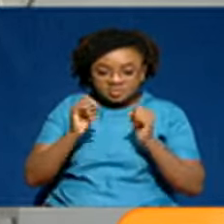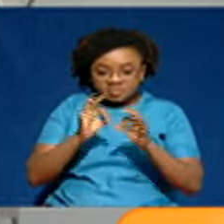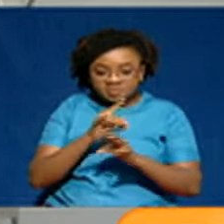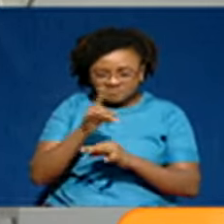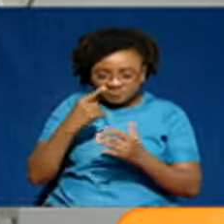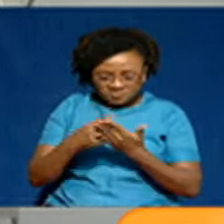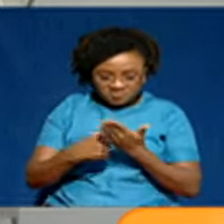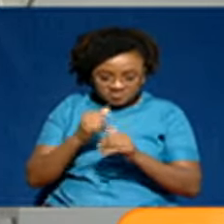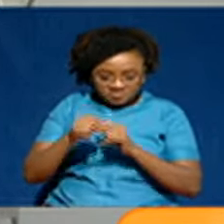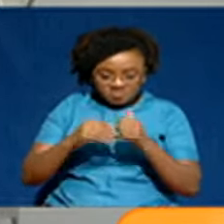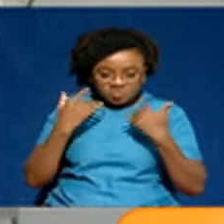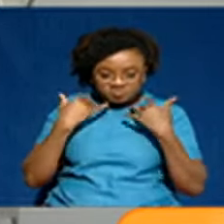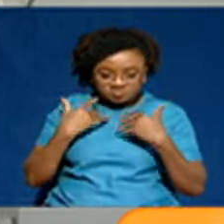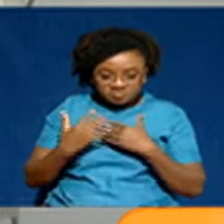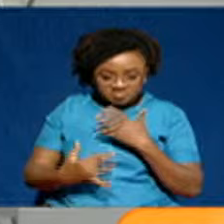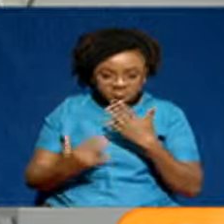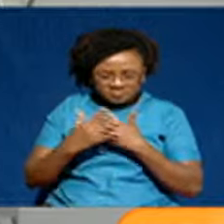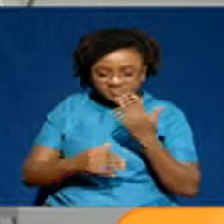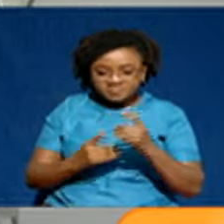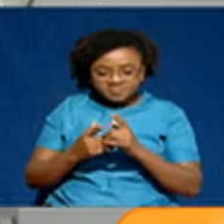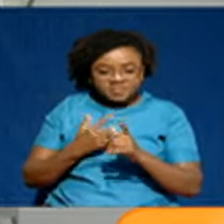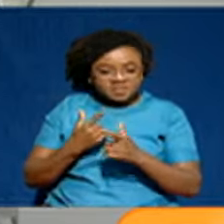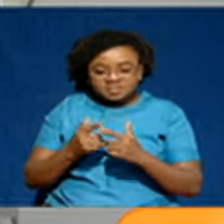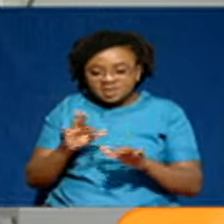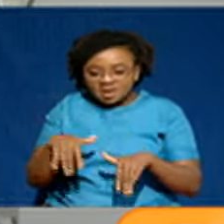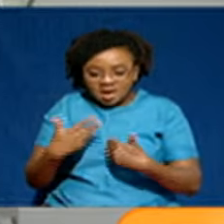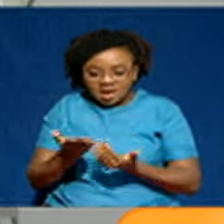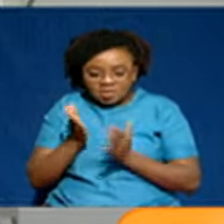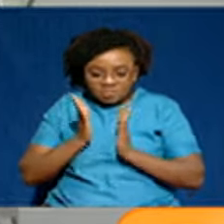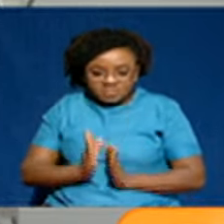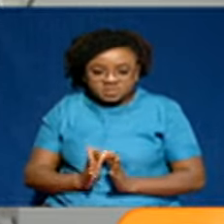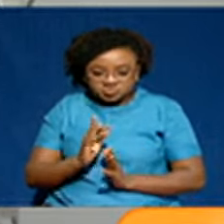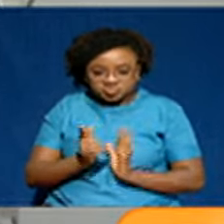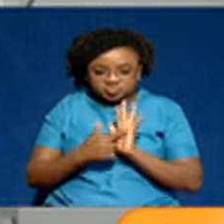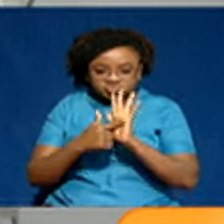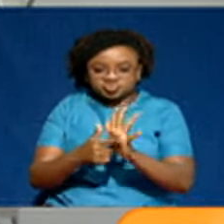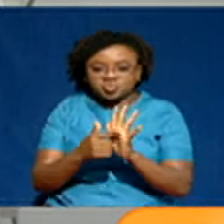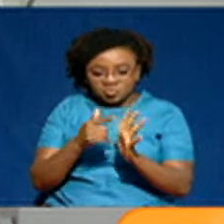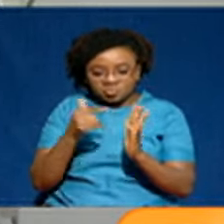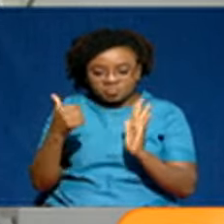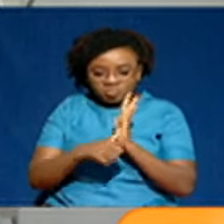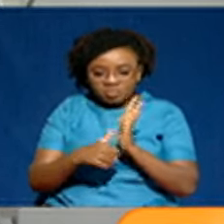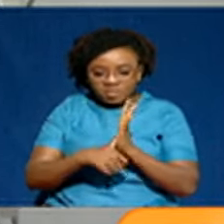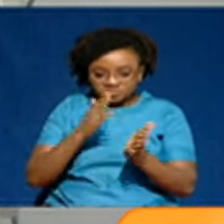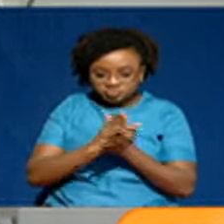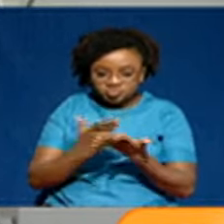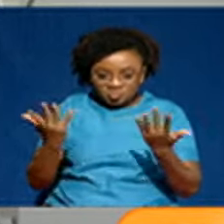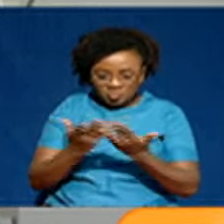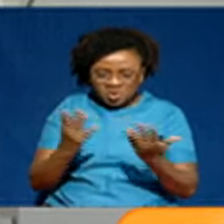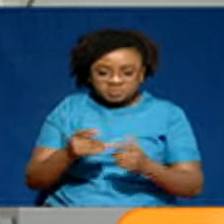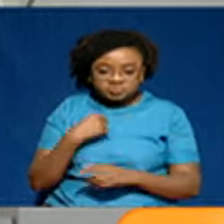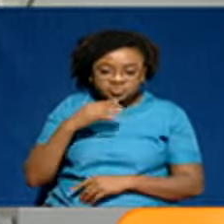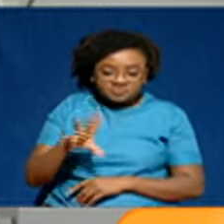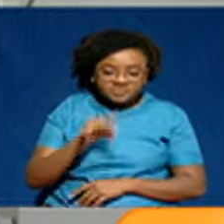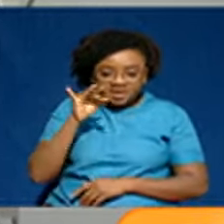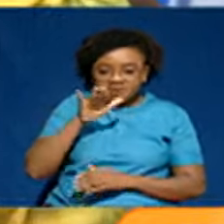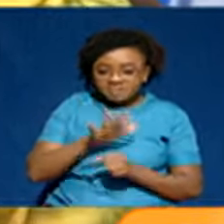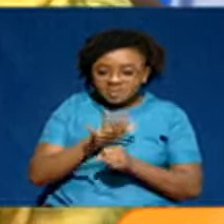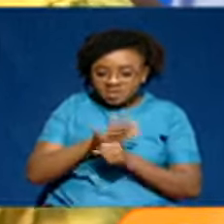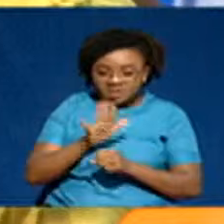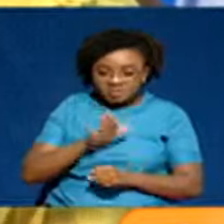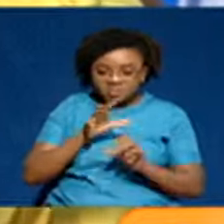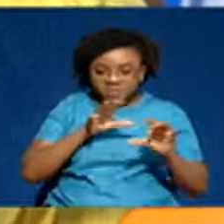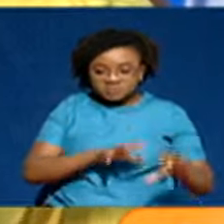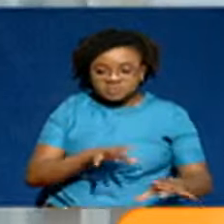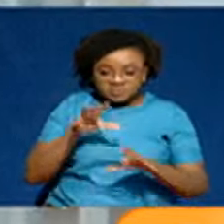about menses, then how will someone report their symptoms? So you really find that most women are suffering because they cannot talk about it.